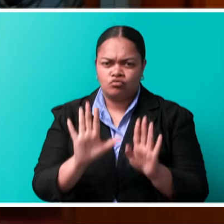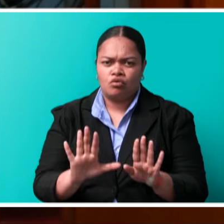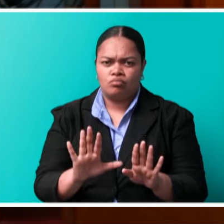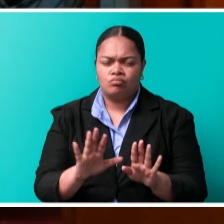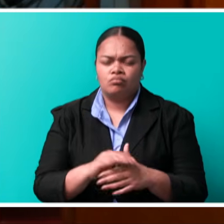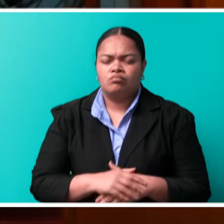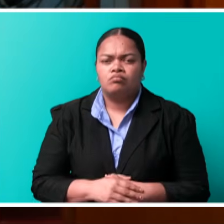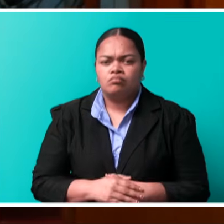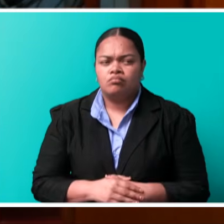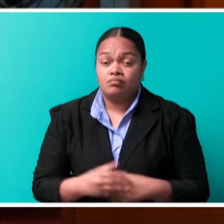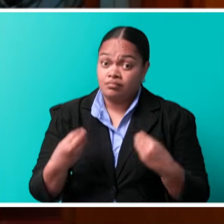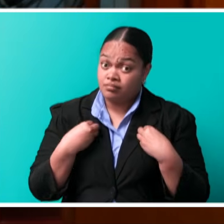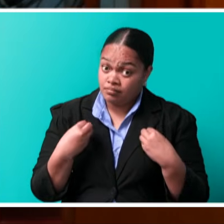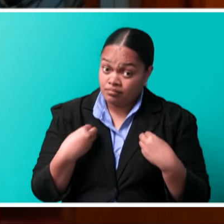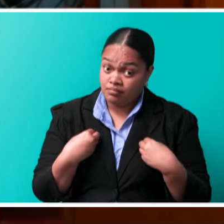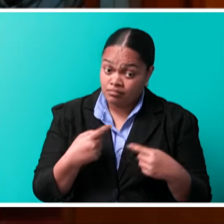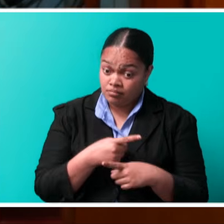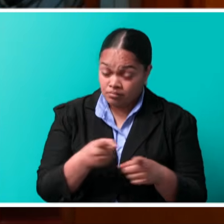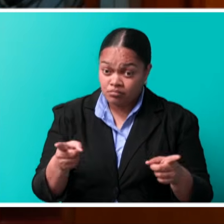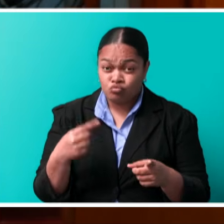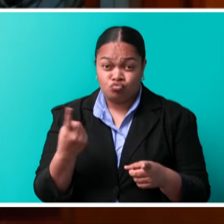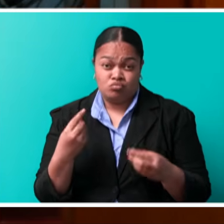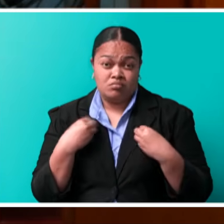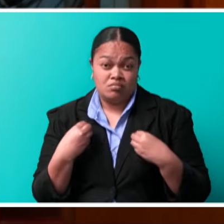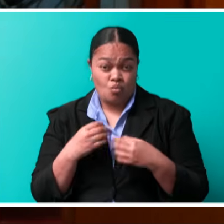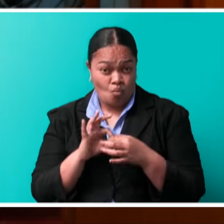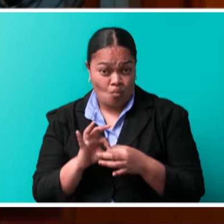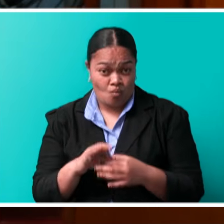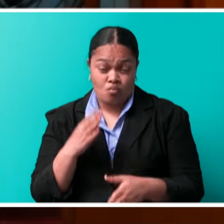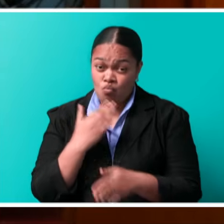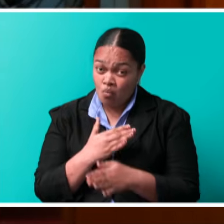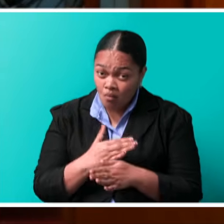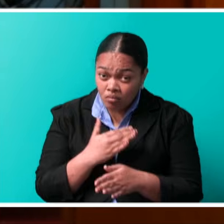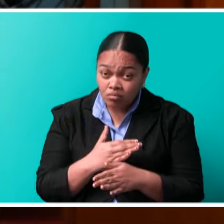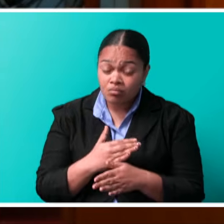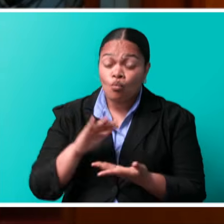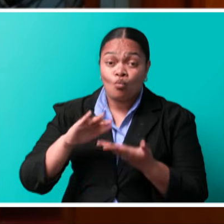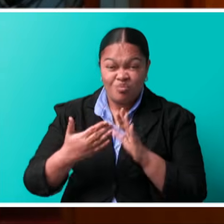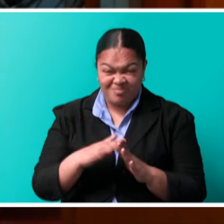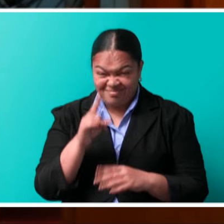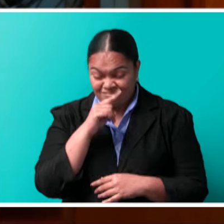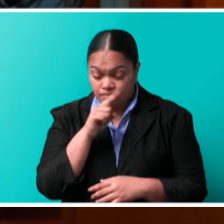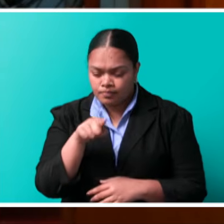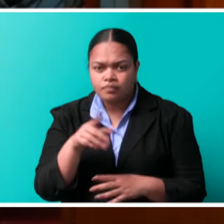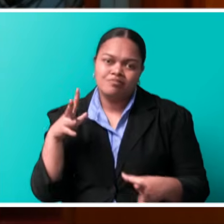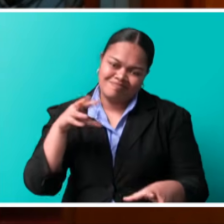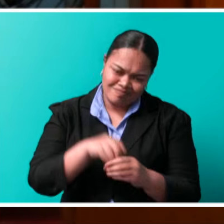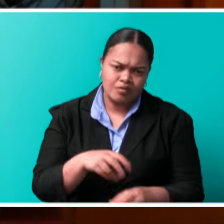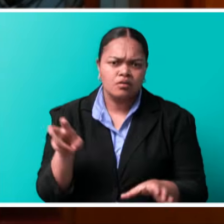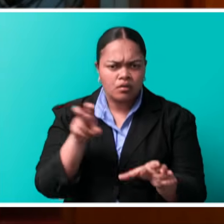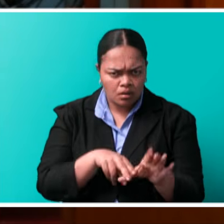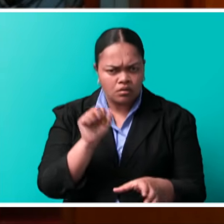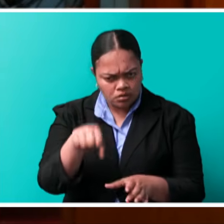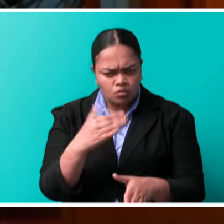While businesses, investors, workers, and communities drive innovation,